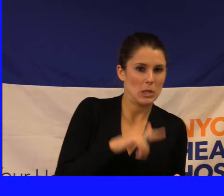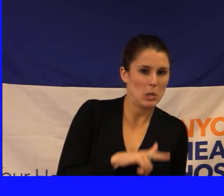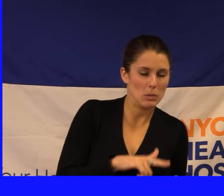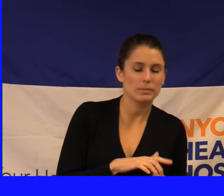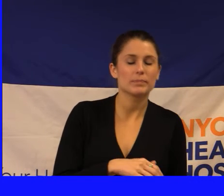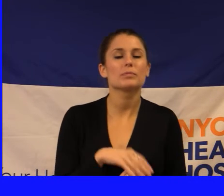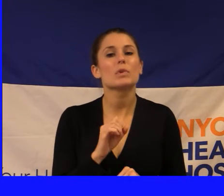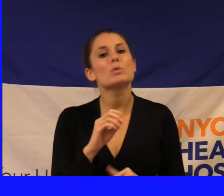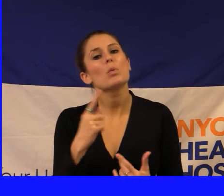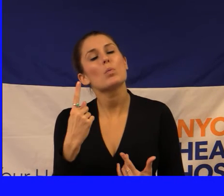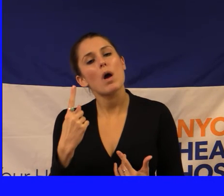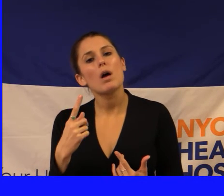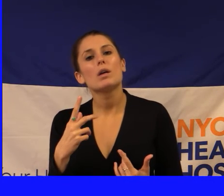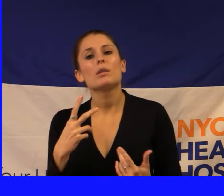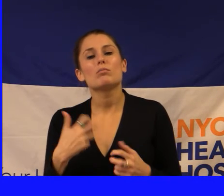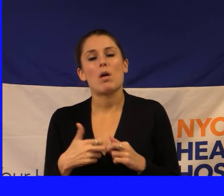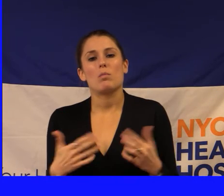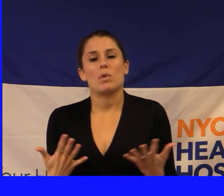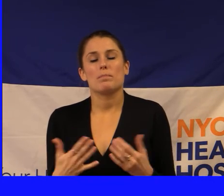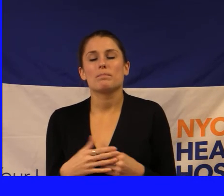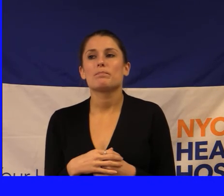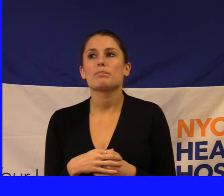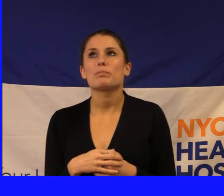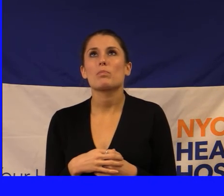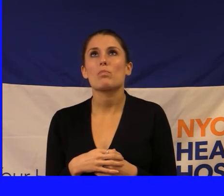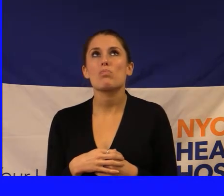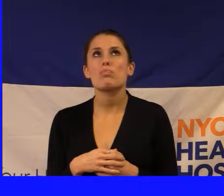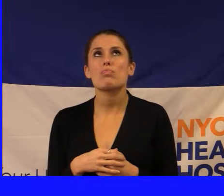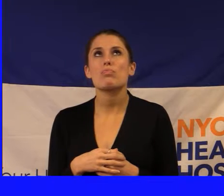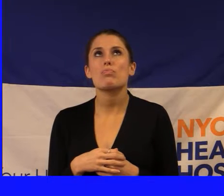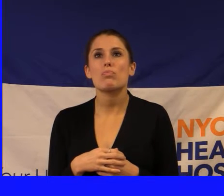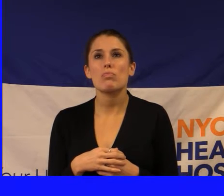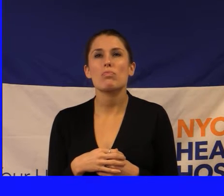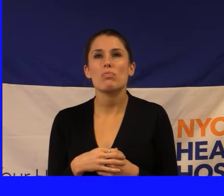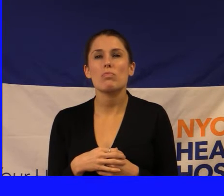of, how do you help to try to